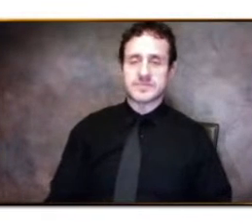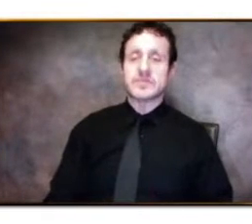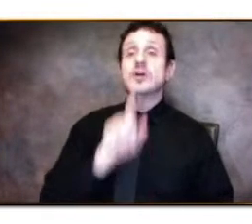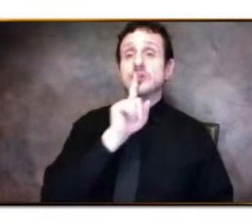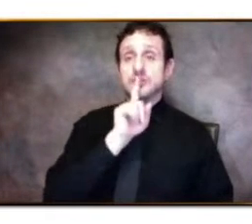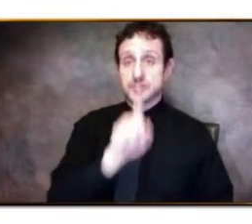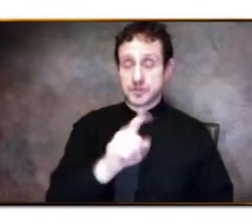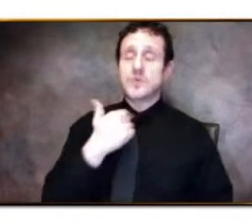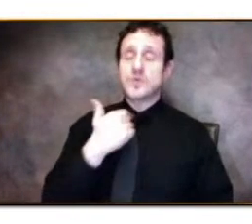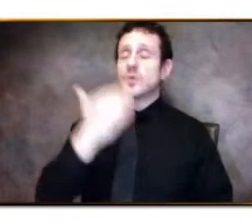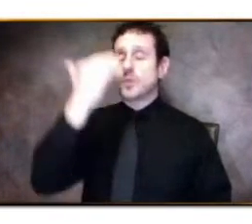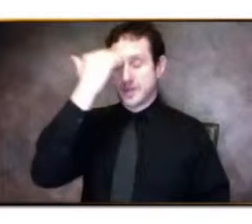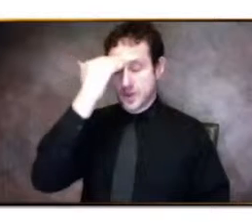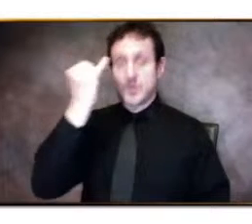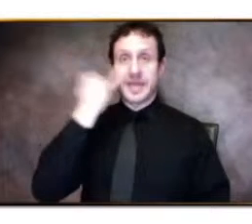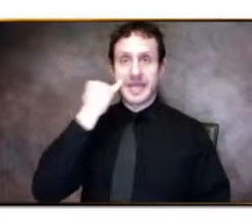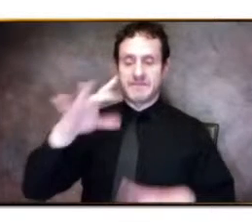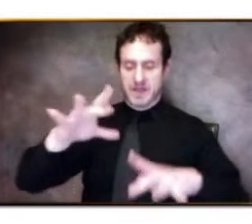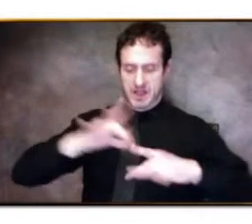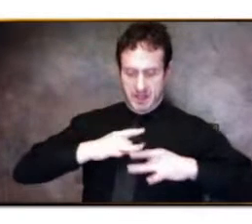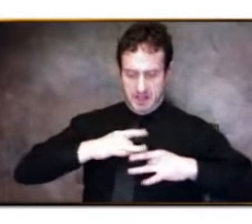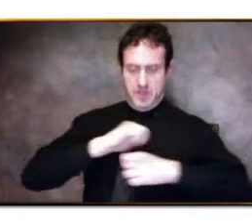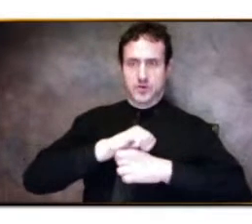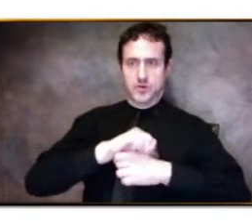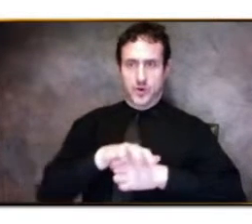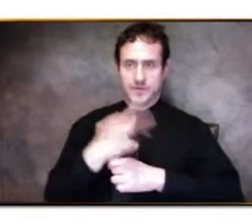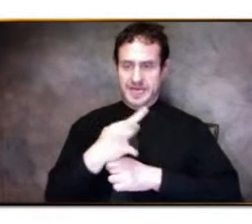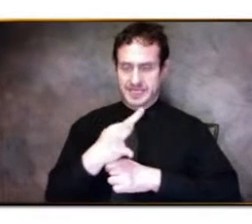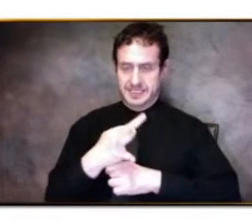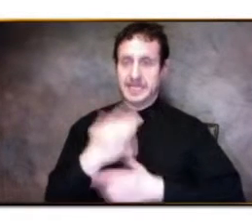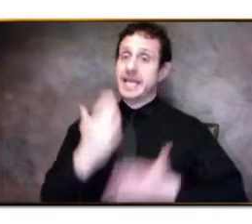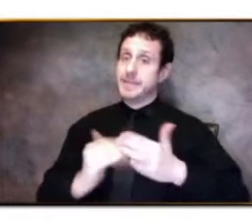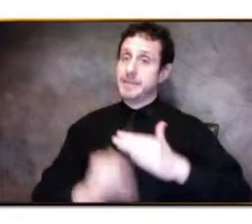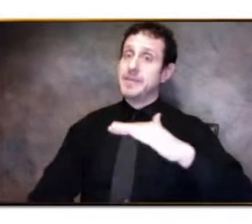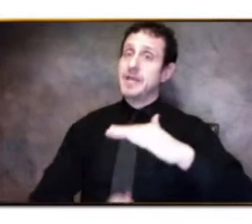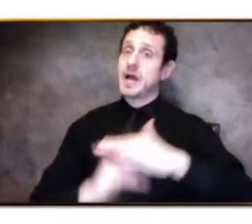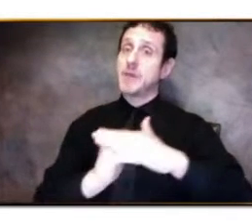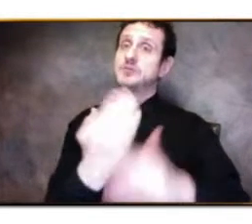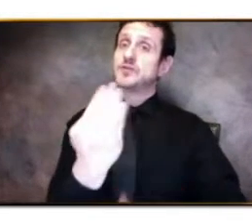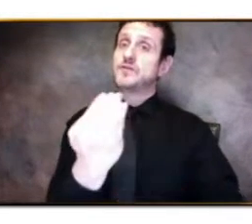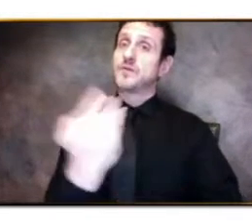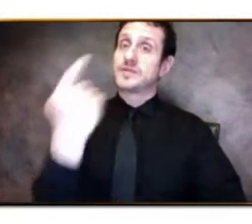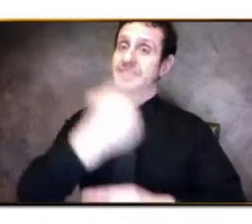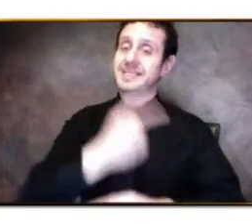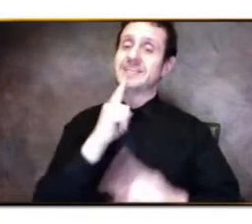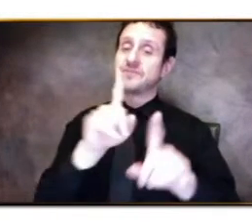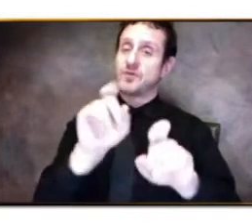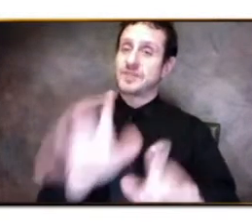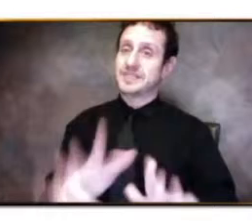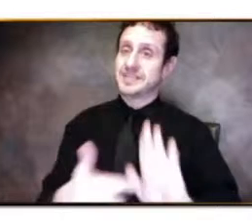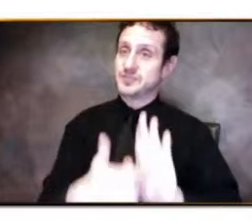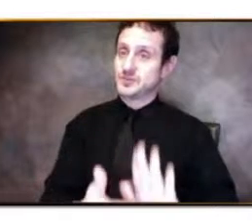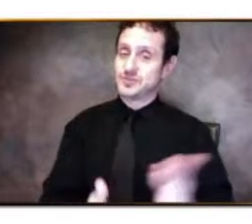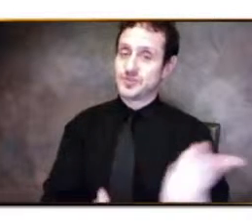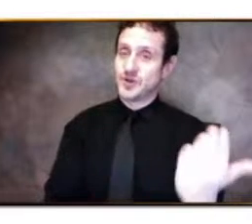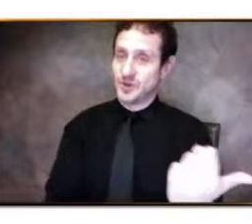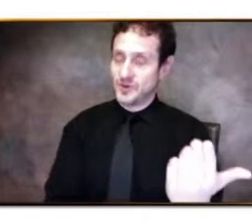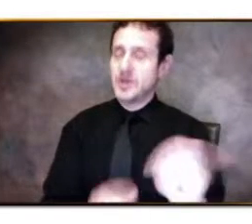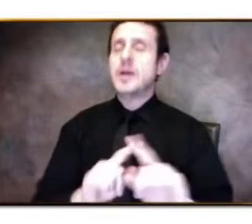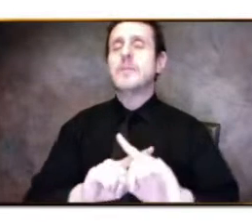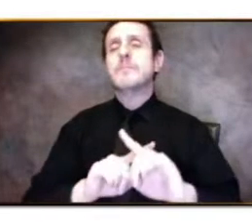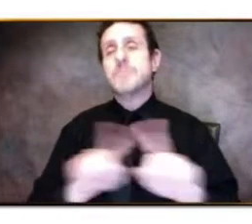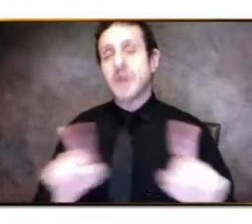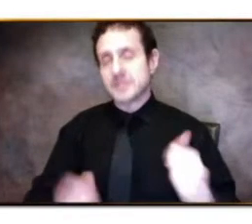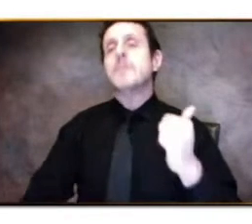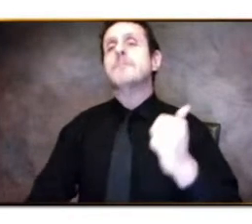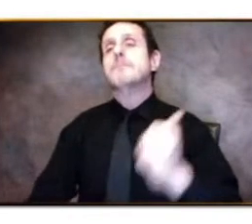to 14 days to show the signs of infection if you actually got infected. But most